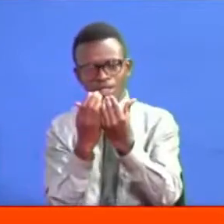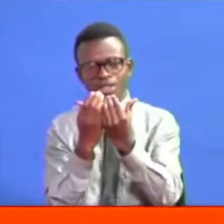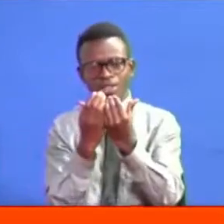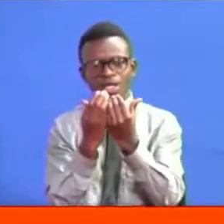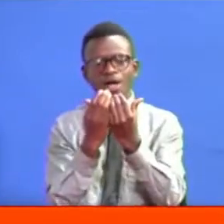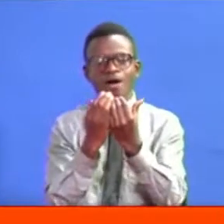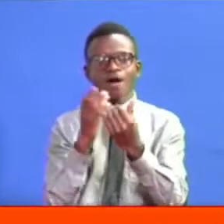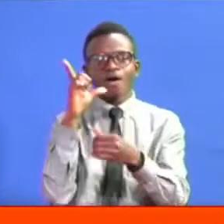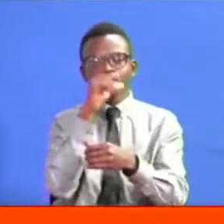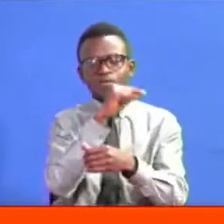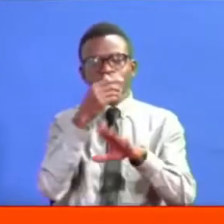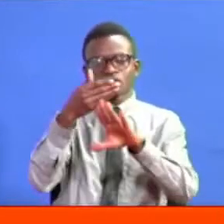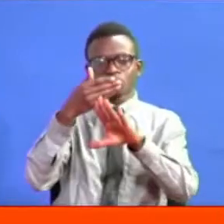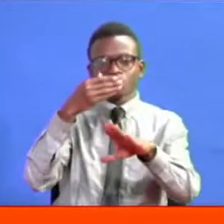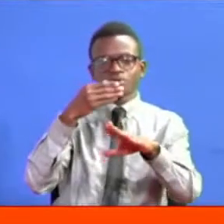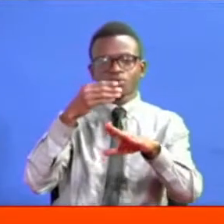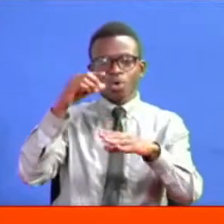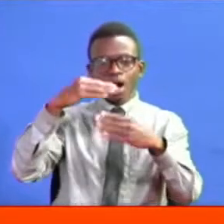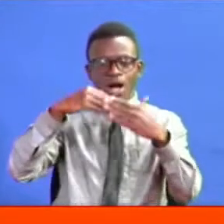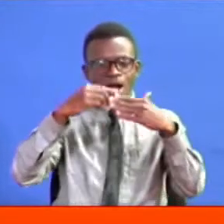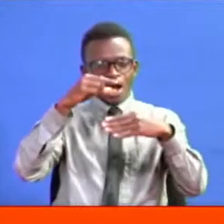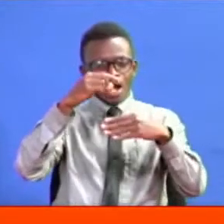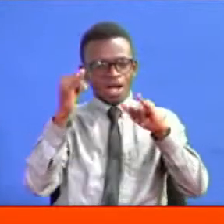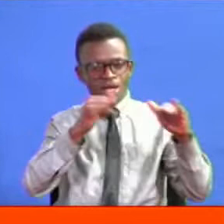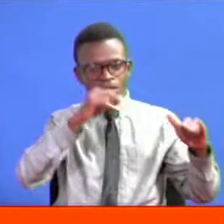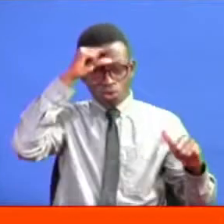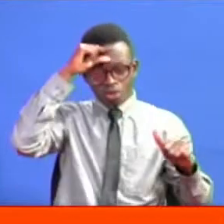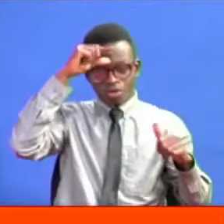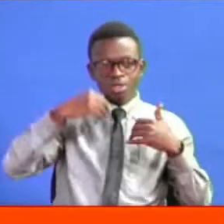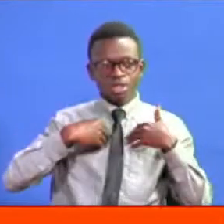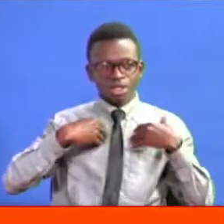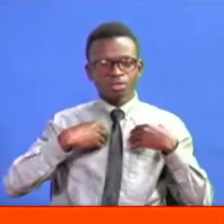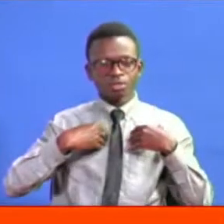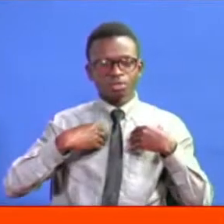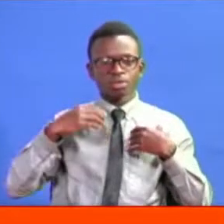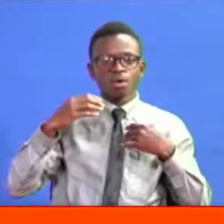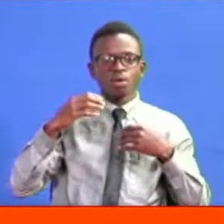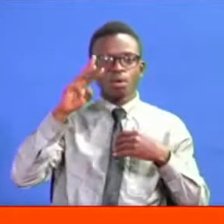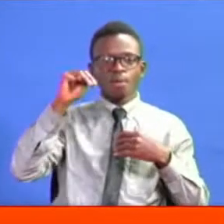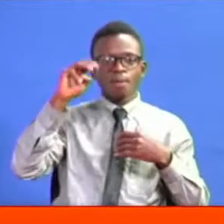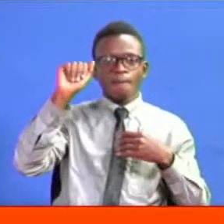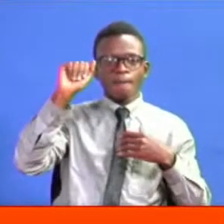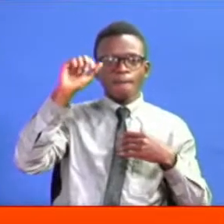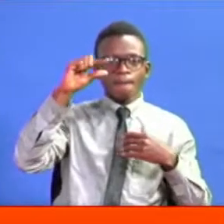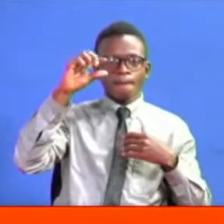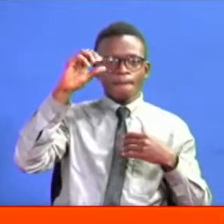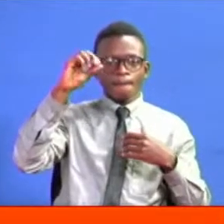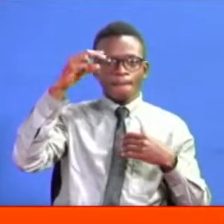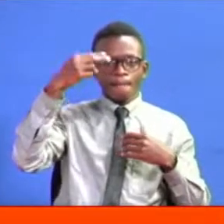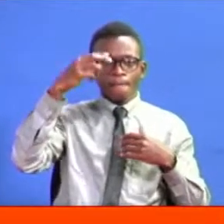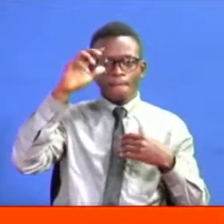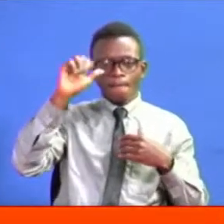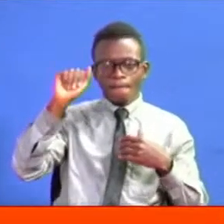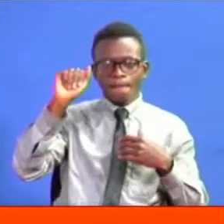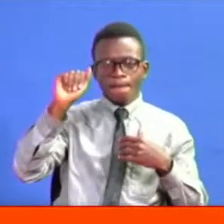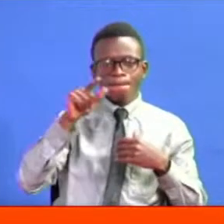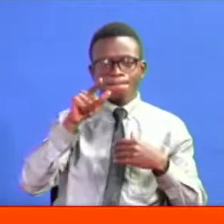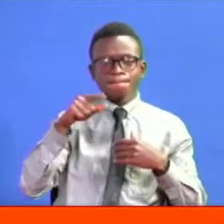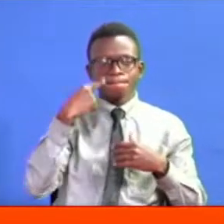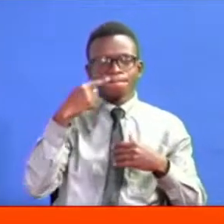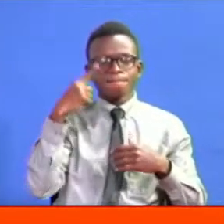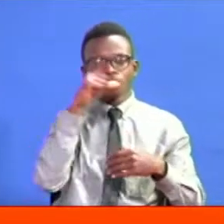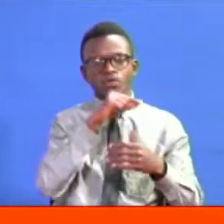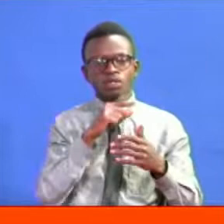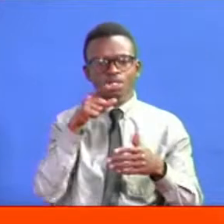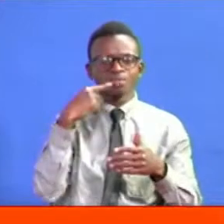have been completed before a new administration takes over. Education Cabinet Secretary Professor George Magoha has stated. He